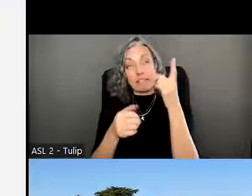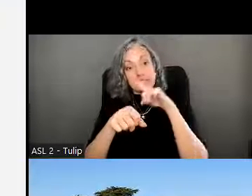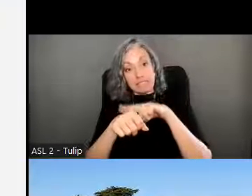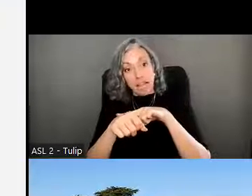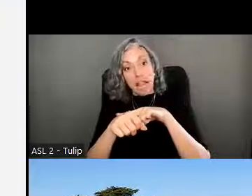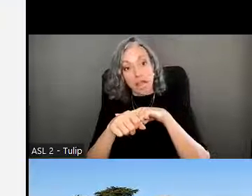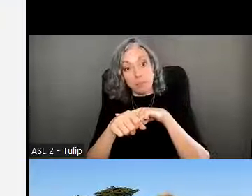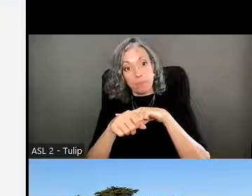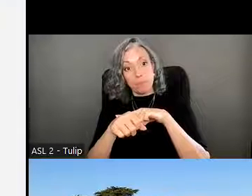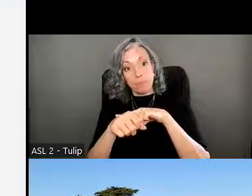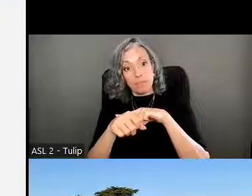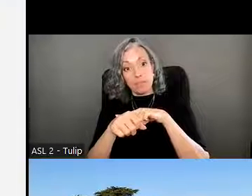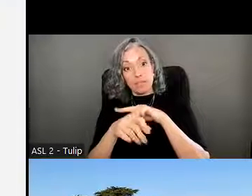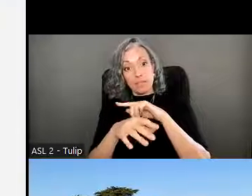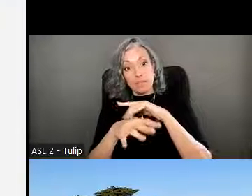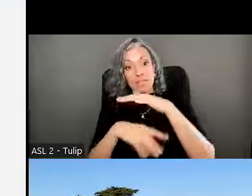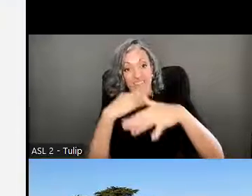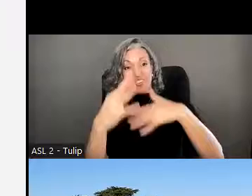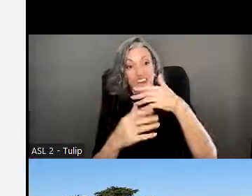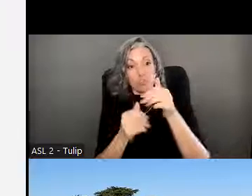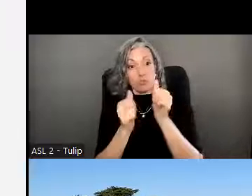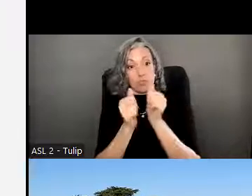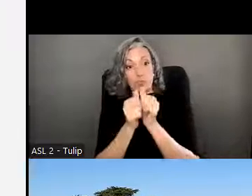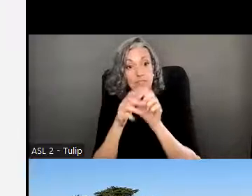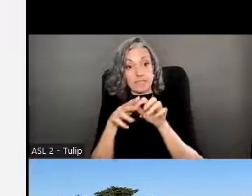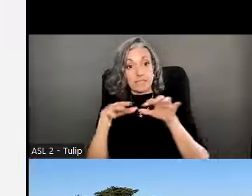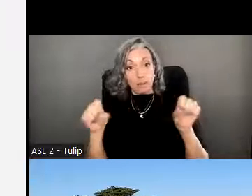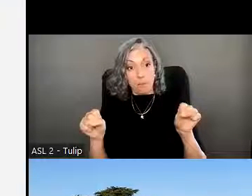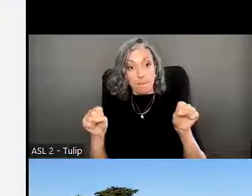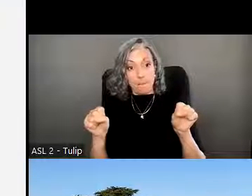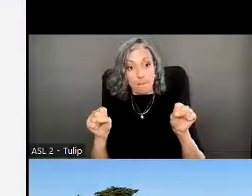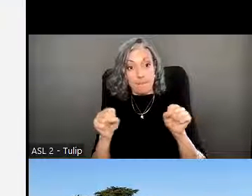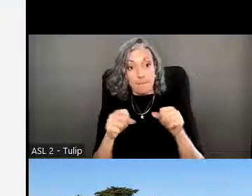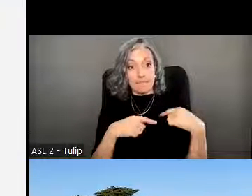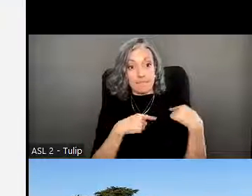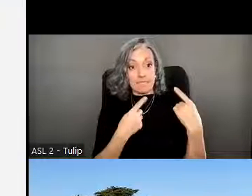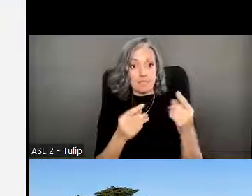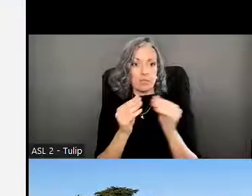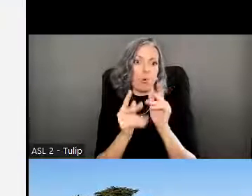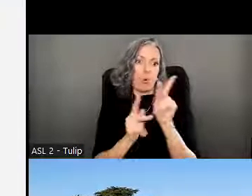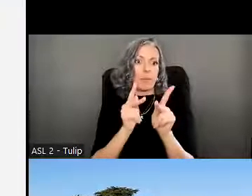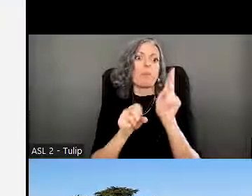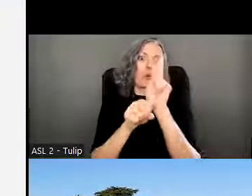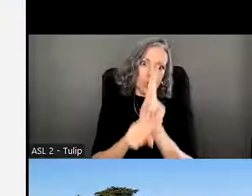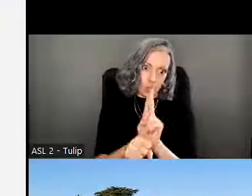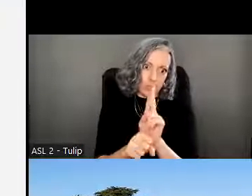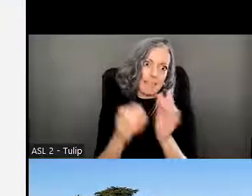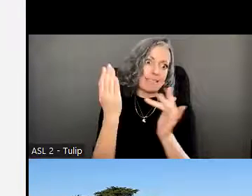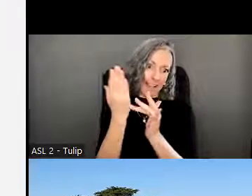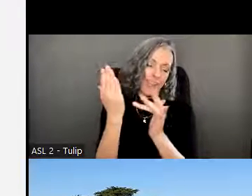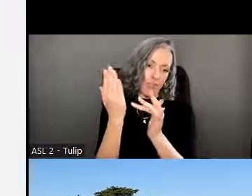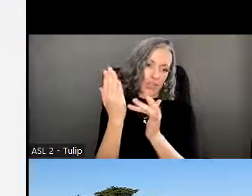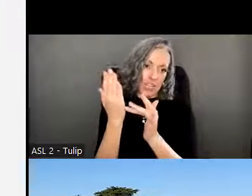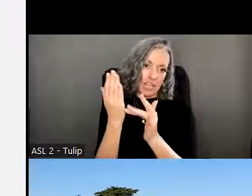punt this interactive client record system up, since more people are using technology